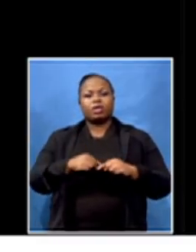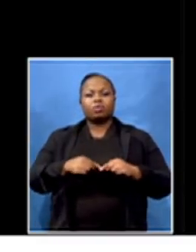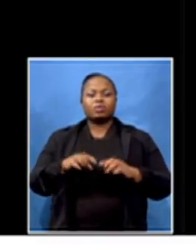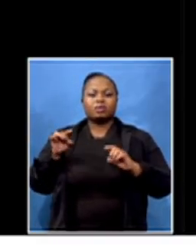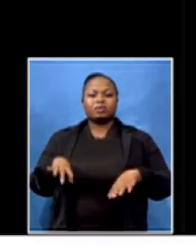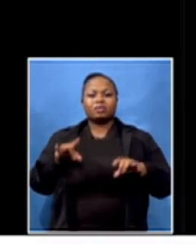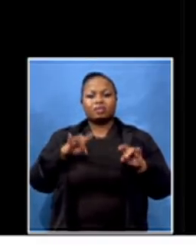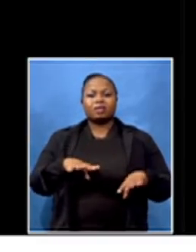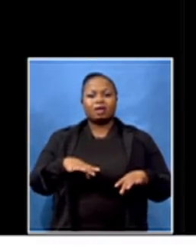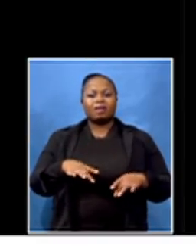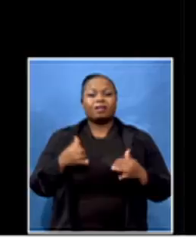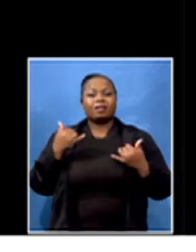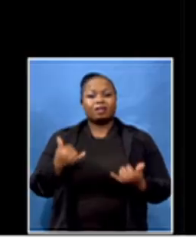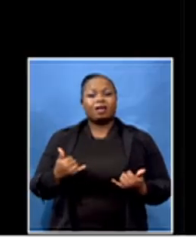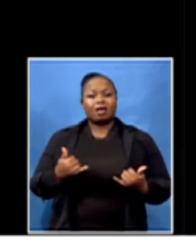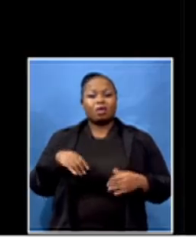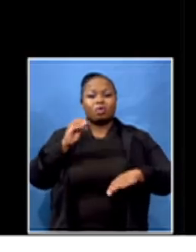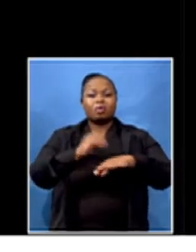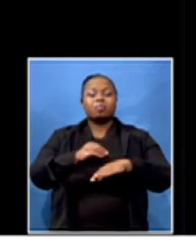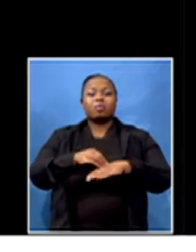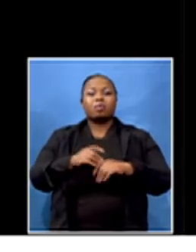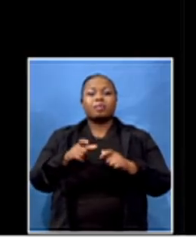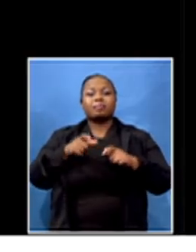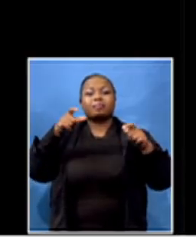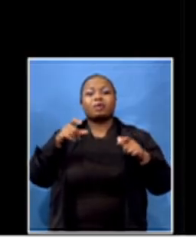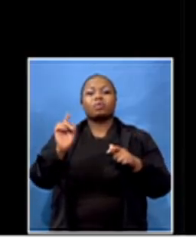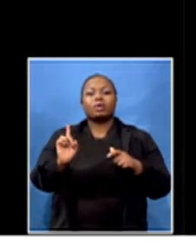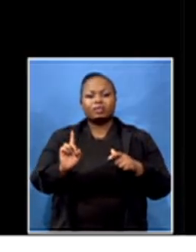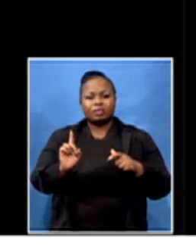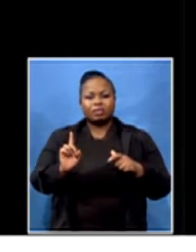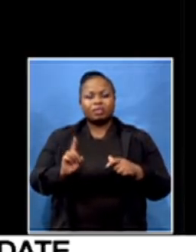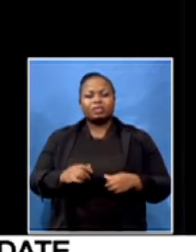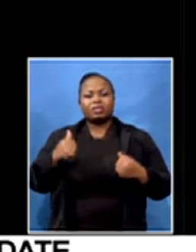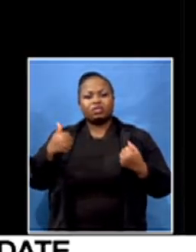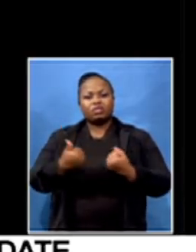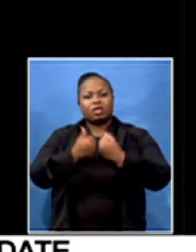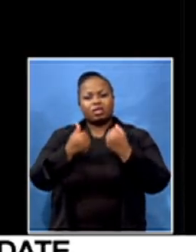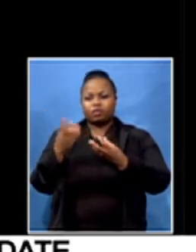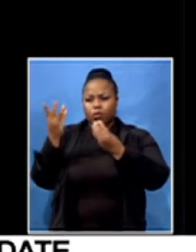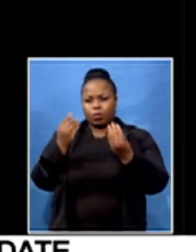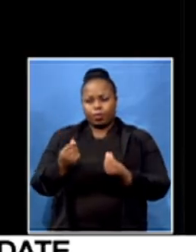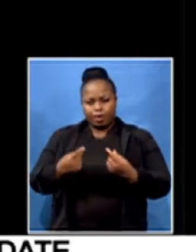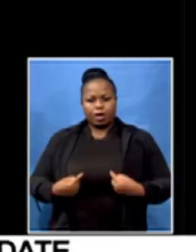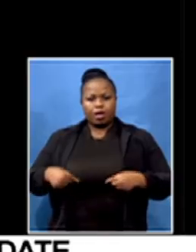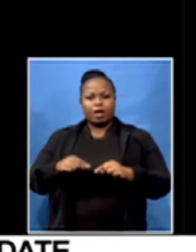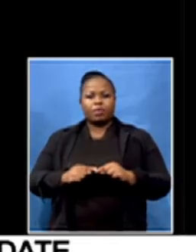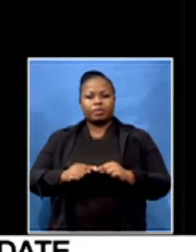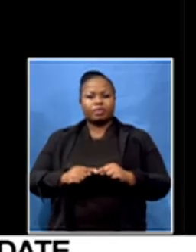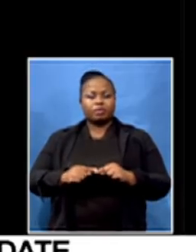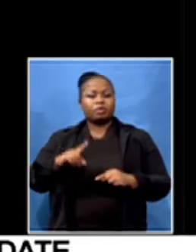relates to the challenges to our budget as a result of